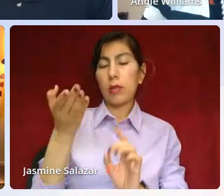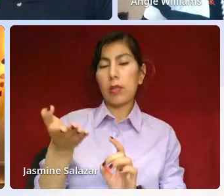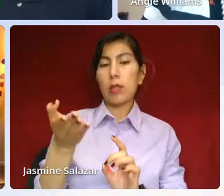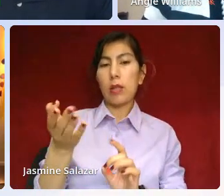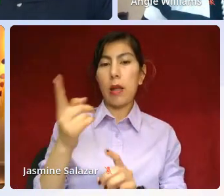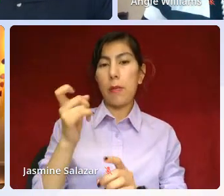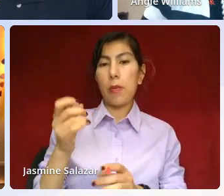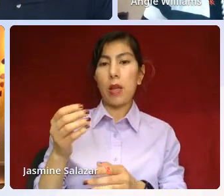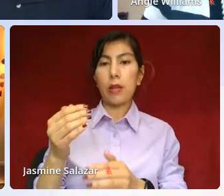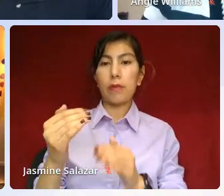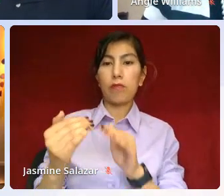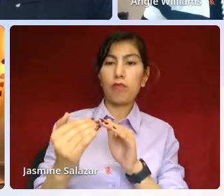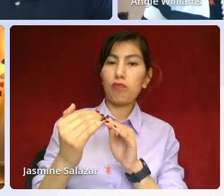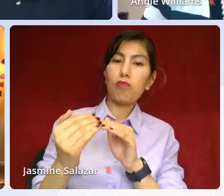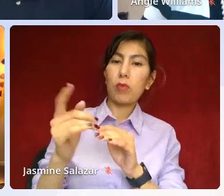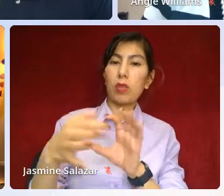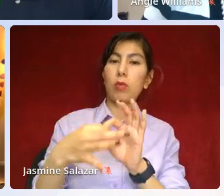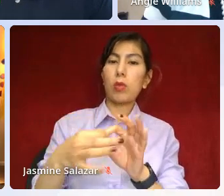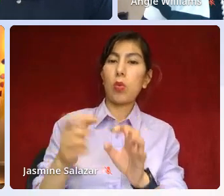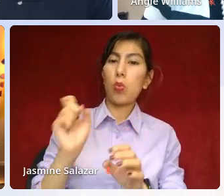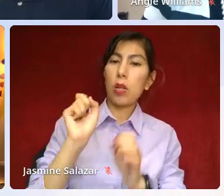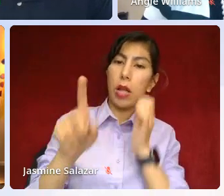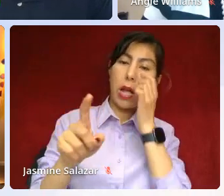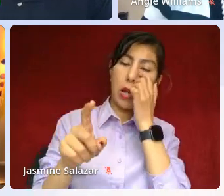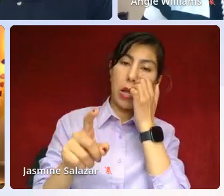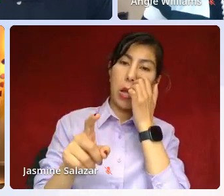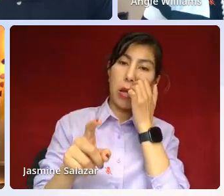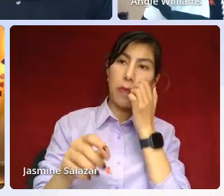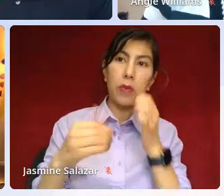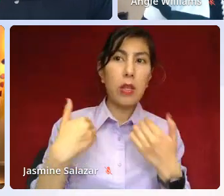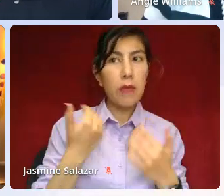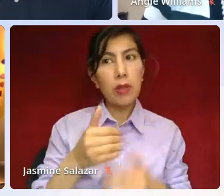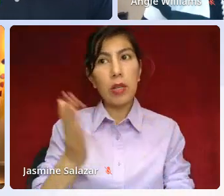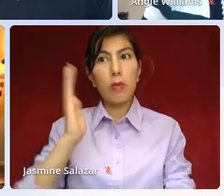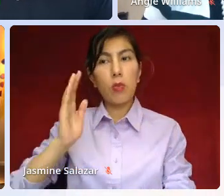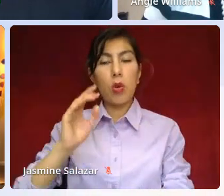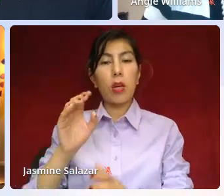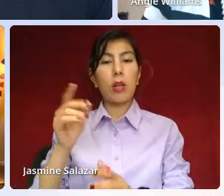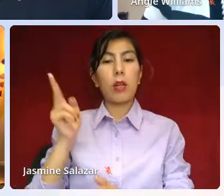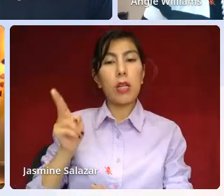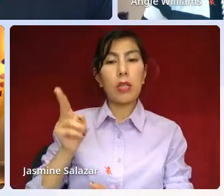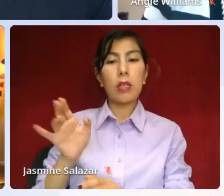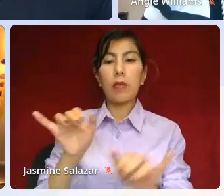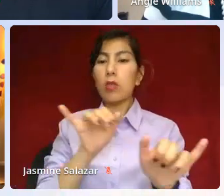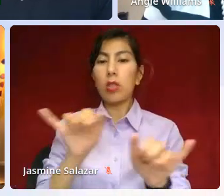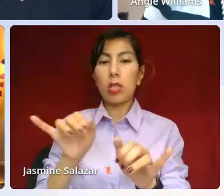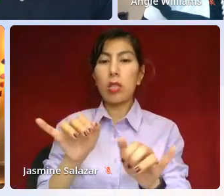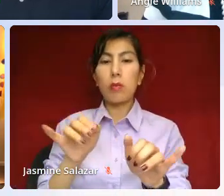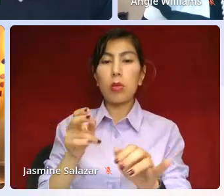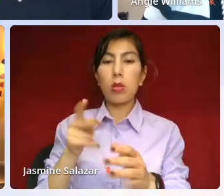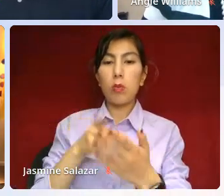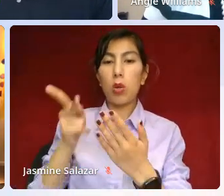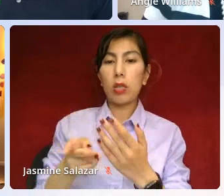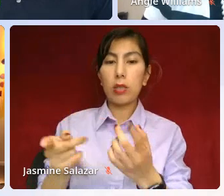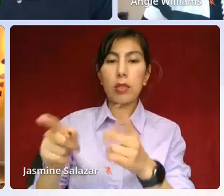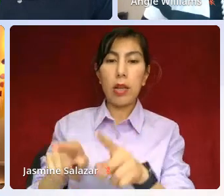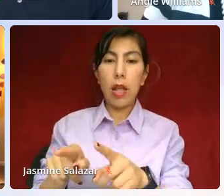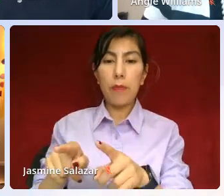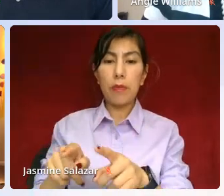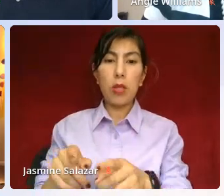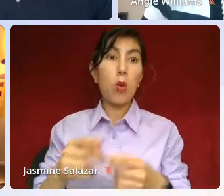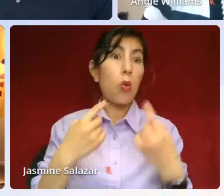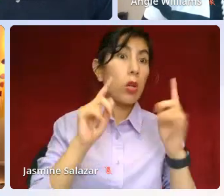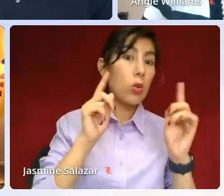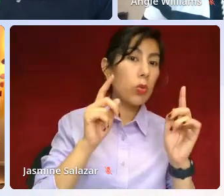those relationships, we ask questions. Is there any prior history of similar projects that have been done? What has worked? What hasn't